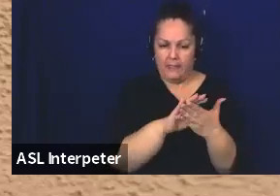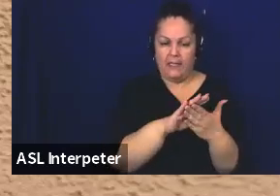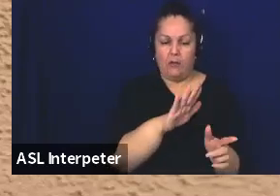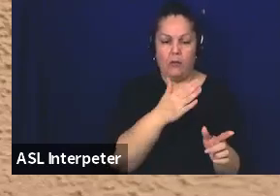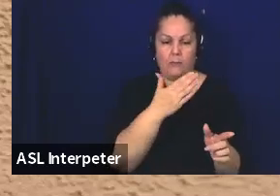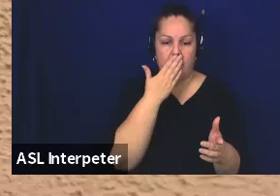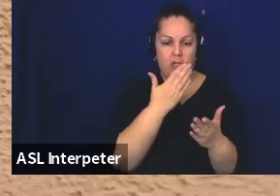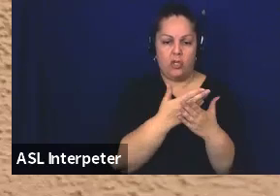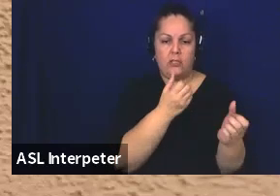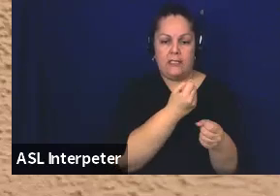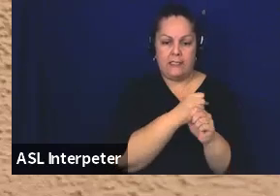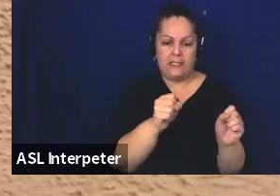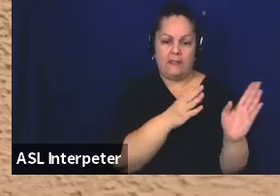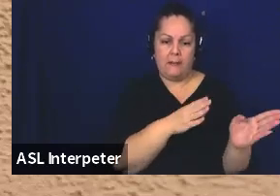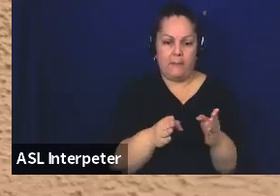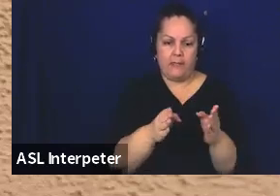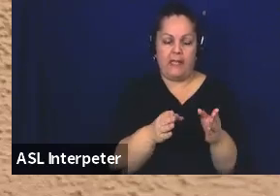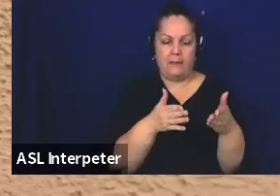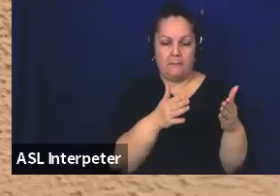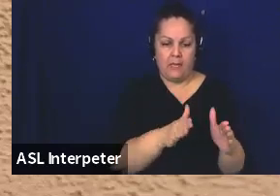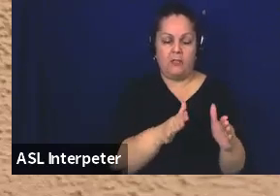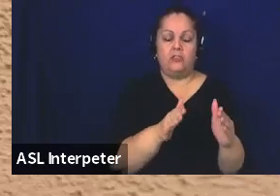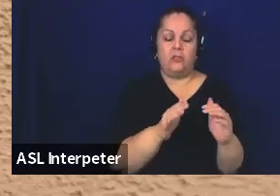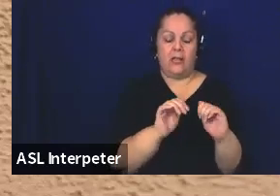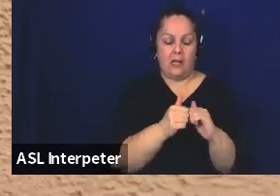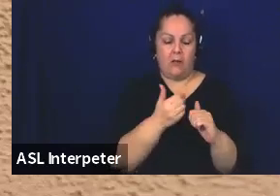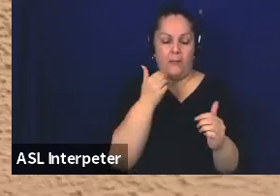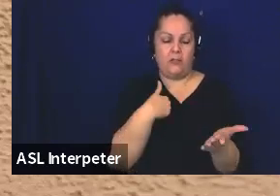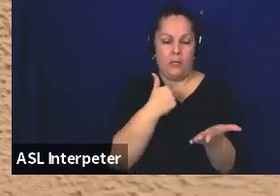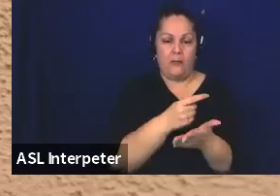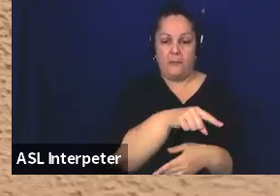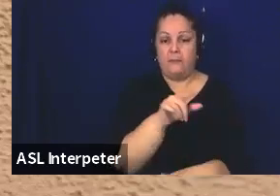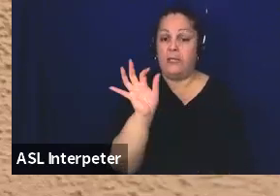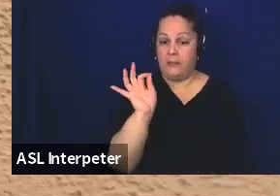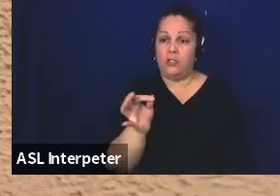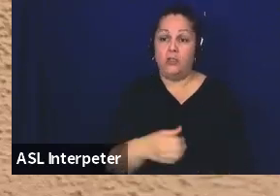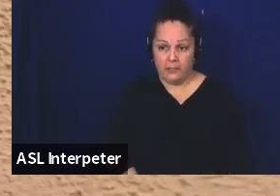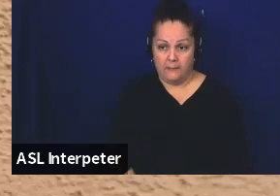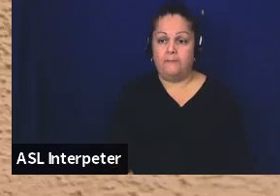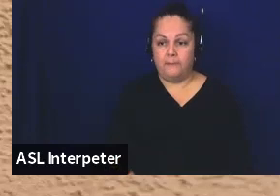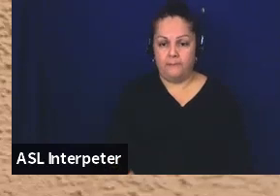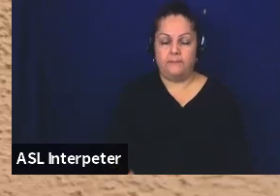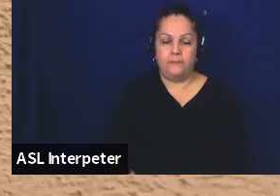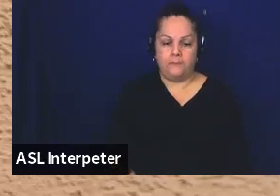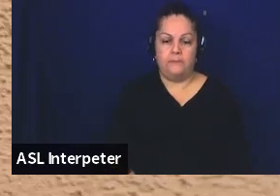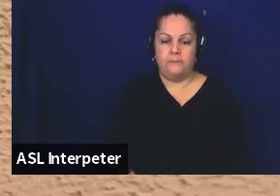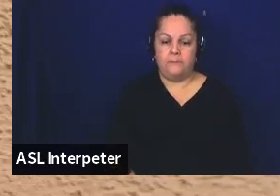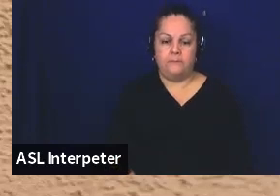good safety planning measures and how best we can help them. Absolutely.